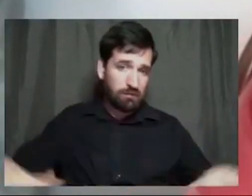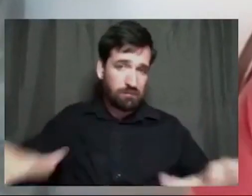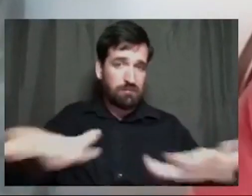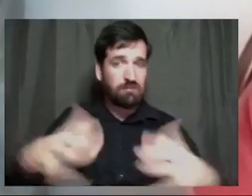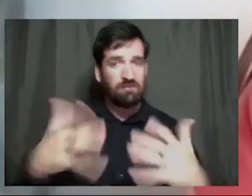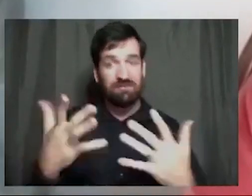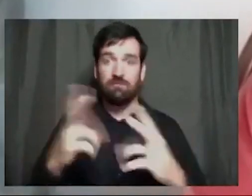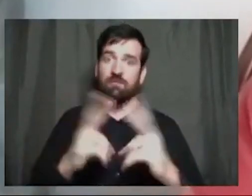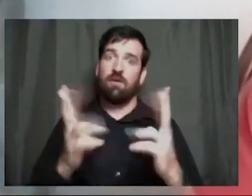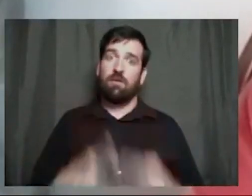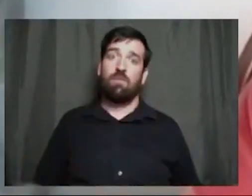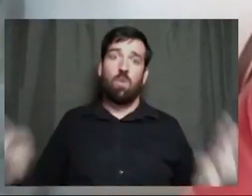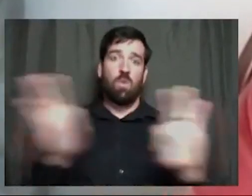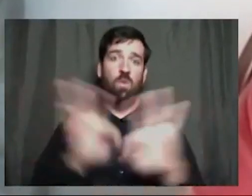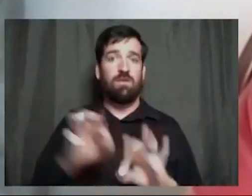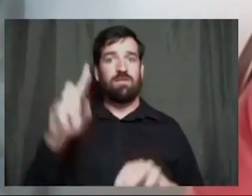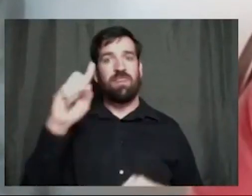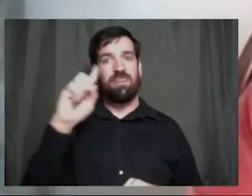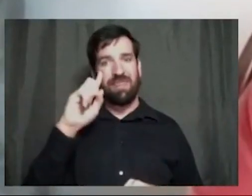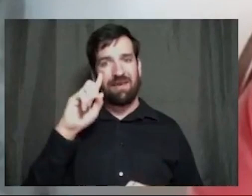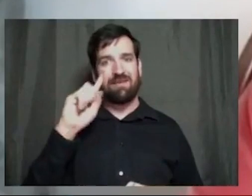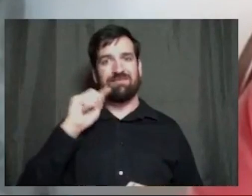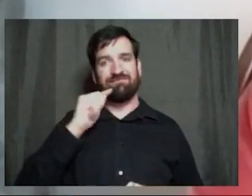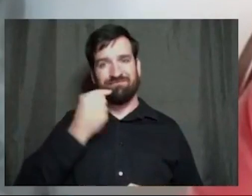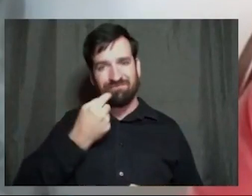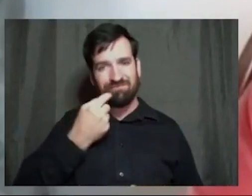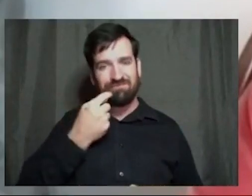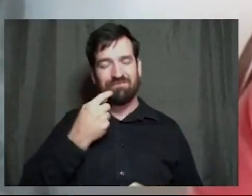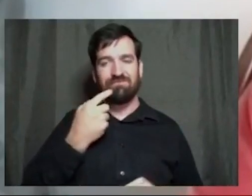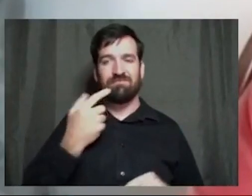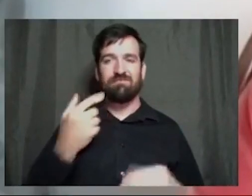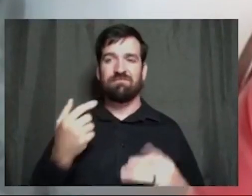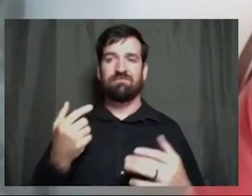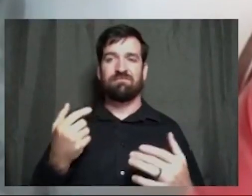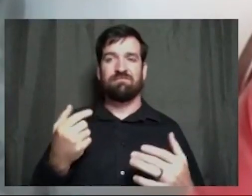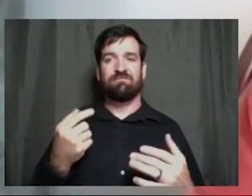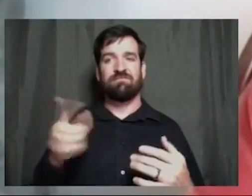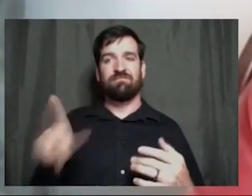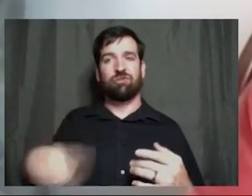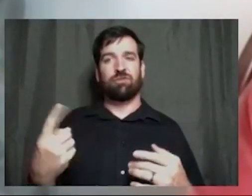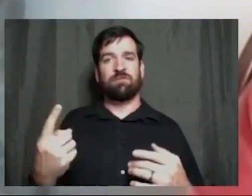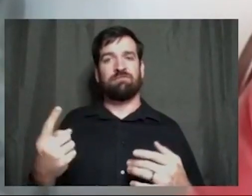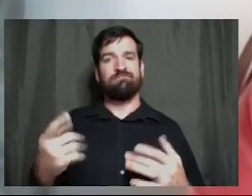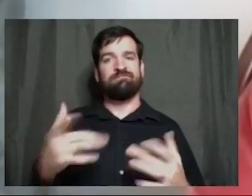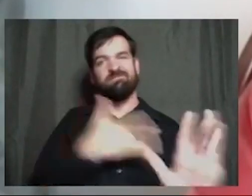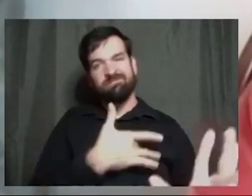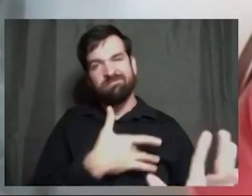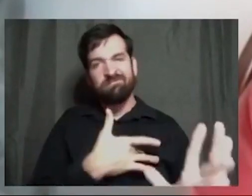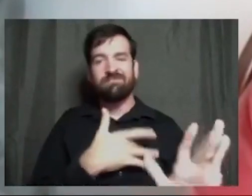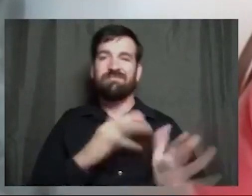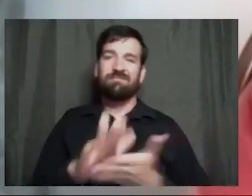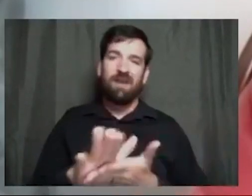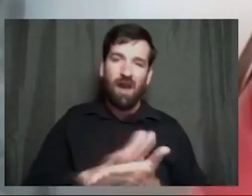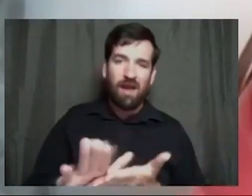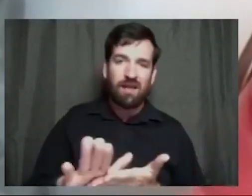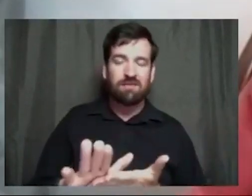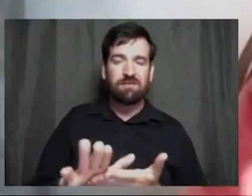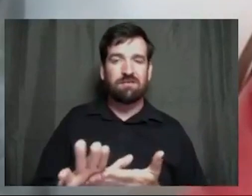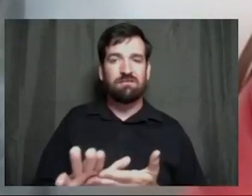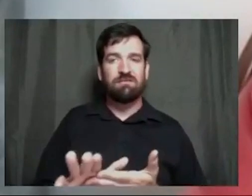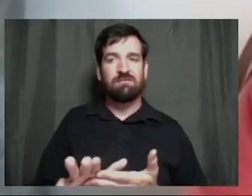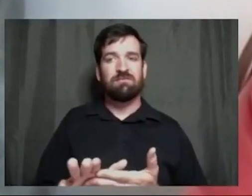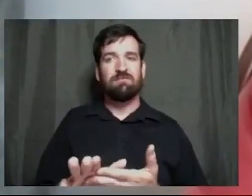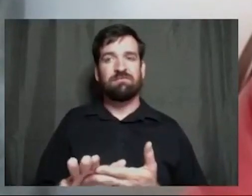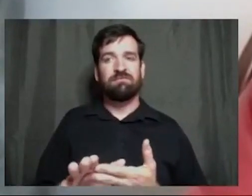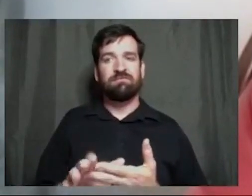important right now to think critically and to just be empathetic and kind, and come to people from